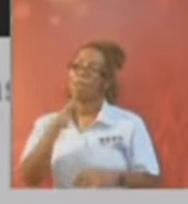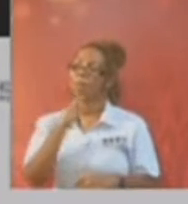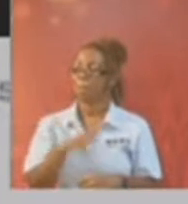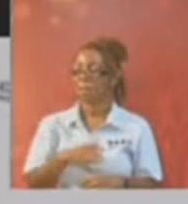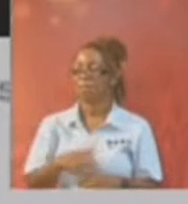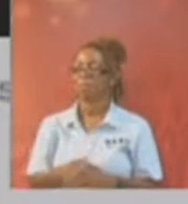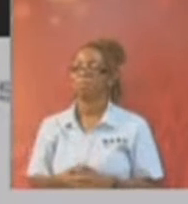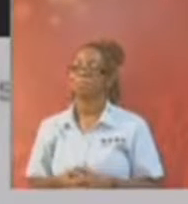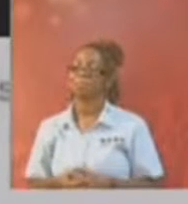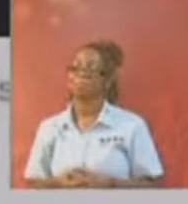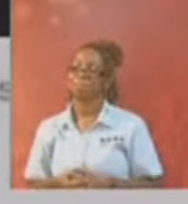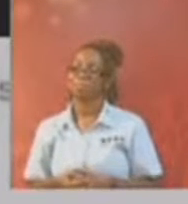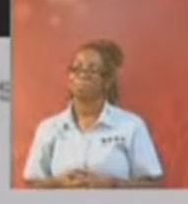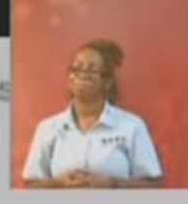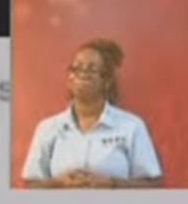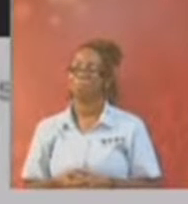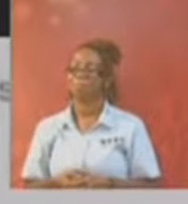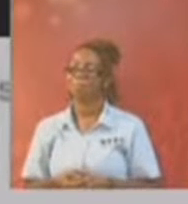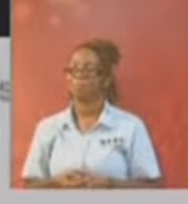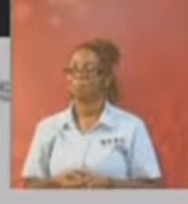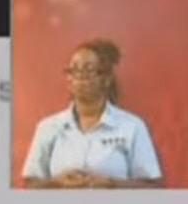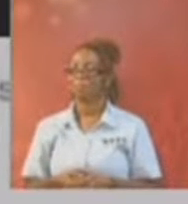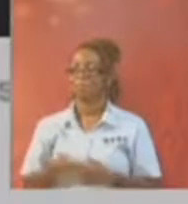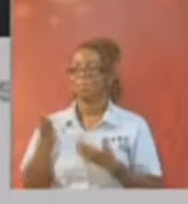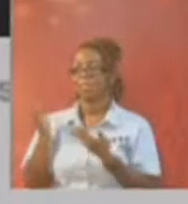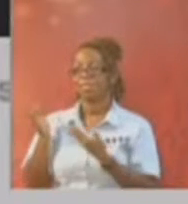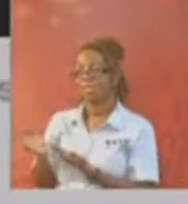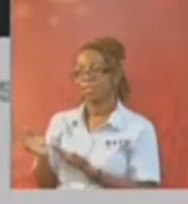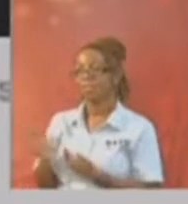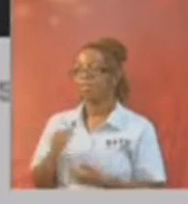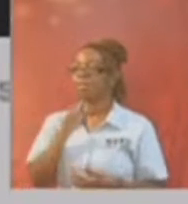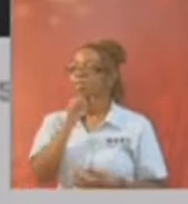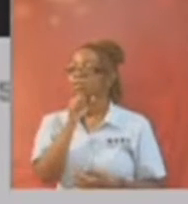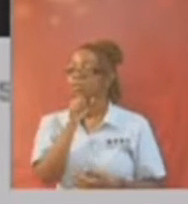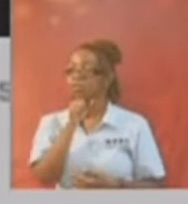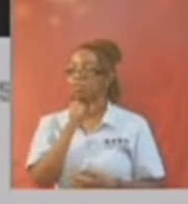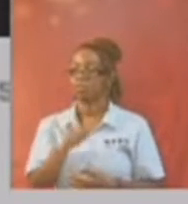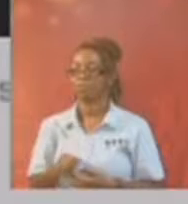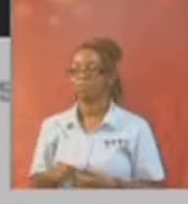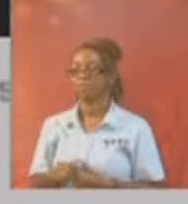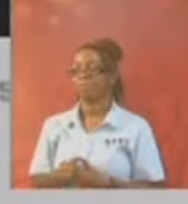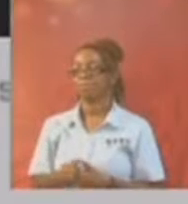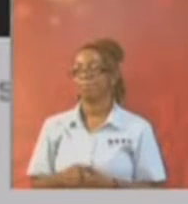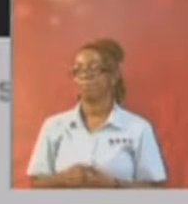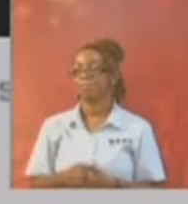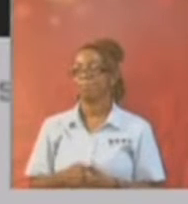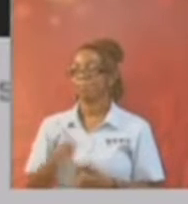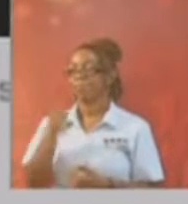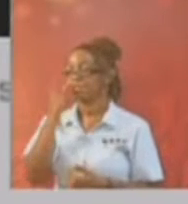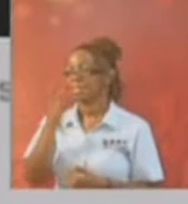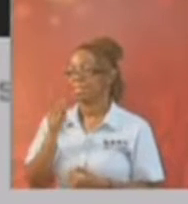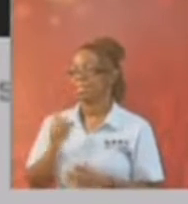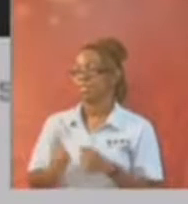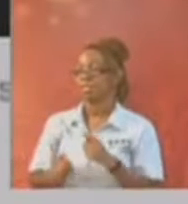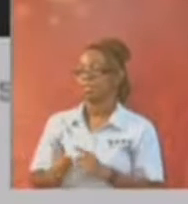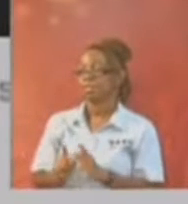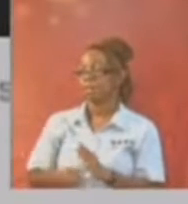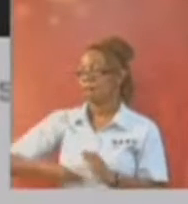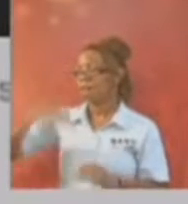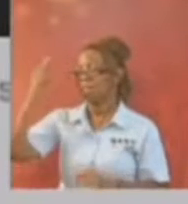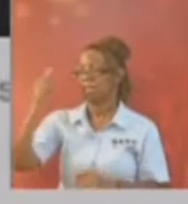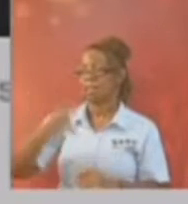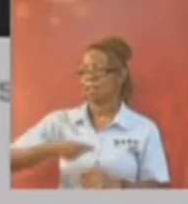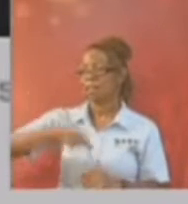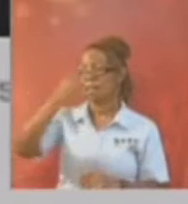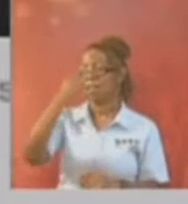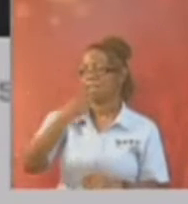Next slide. And this one shows the age distribution. And the two taller peaks would be the distribution of ages of